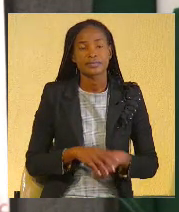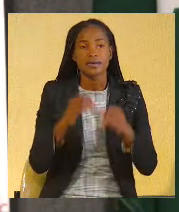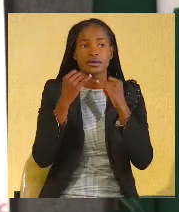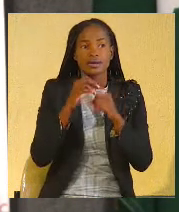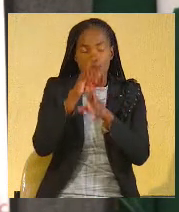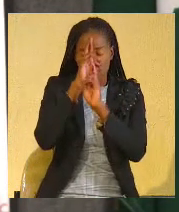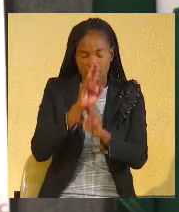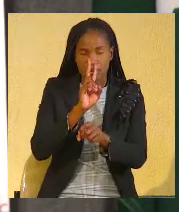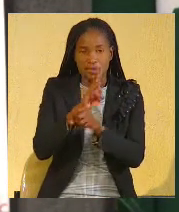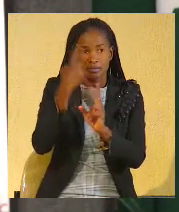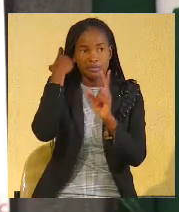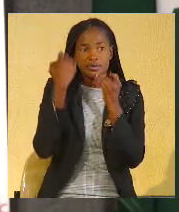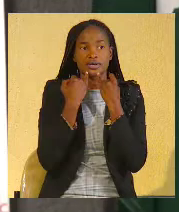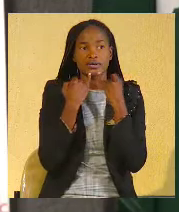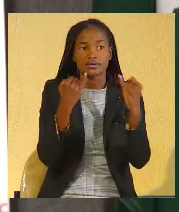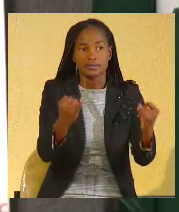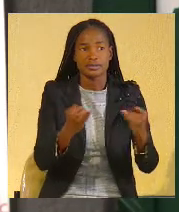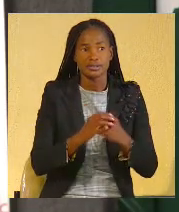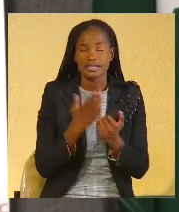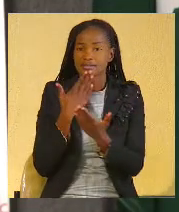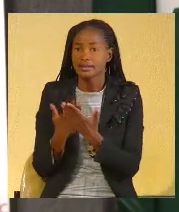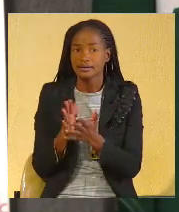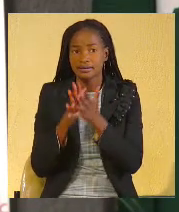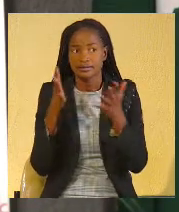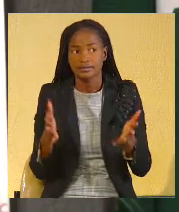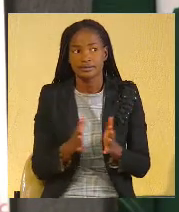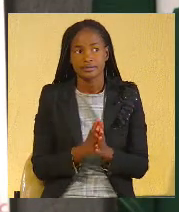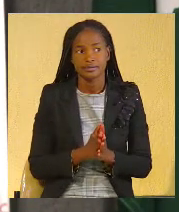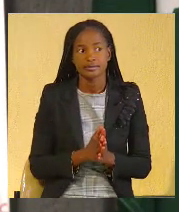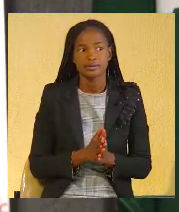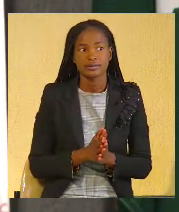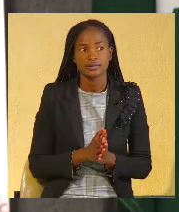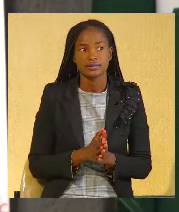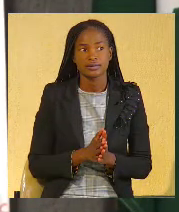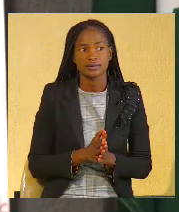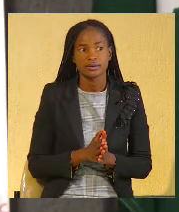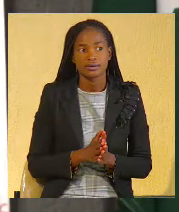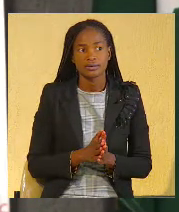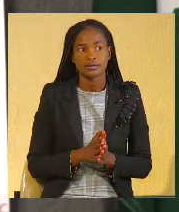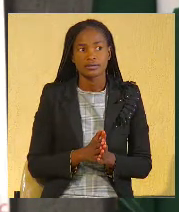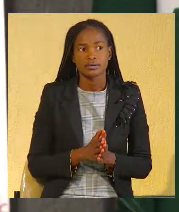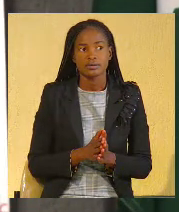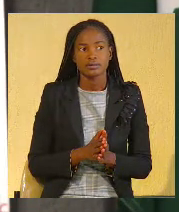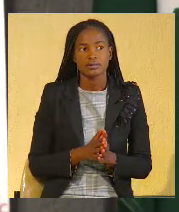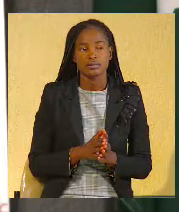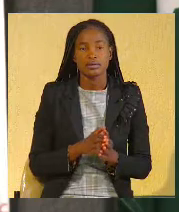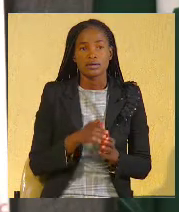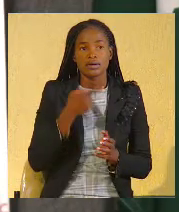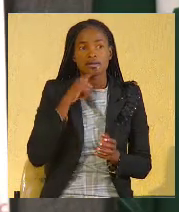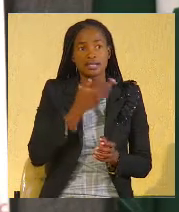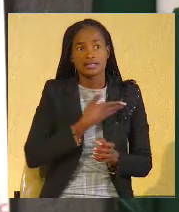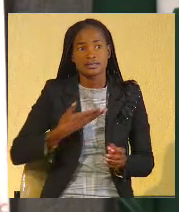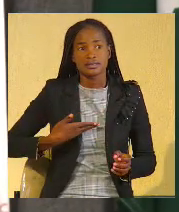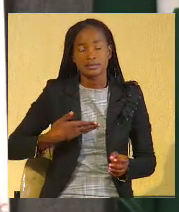Information and Communication Technology, Honorable Deputy Minister. Ladies and gentlemen, good afternoon.